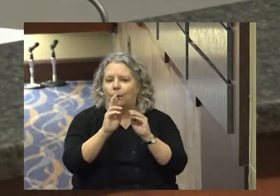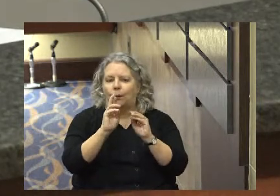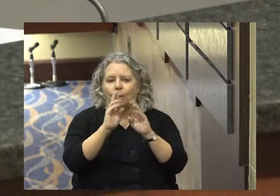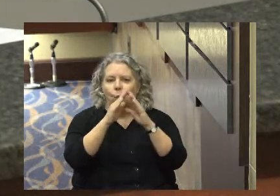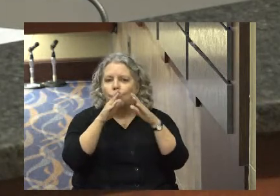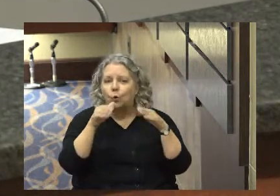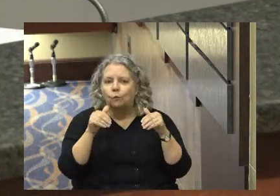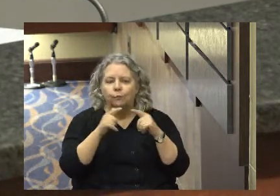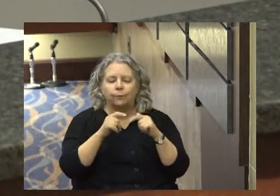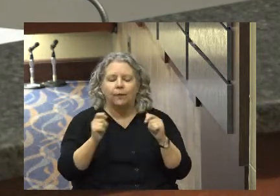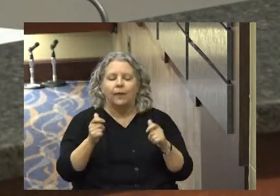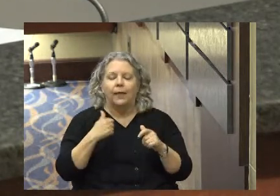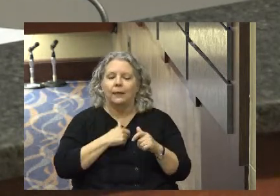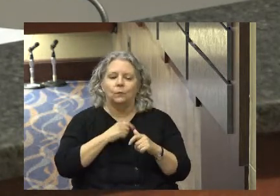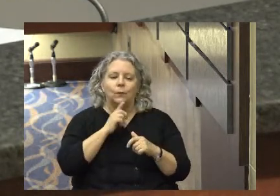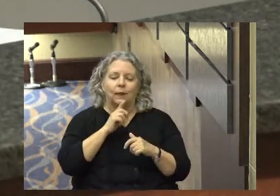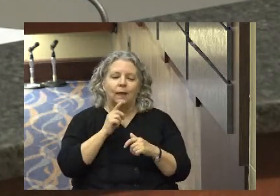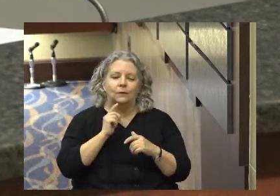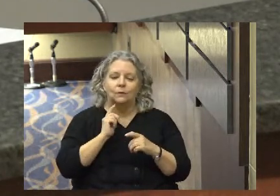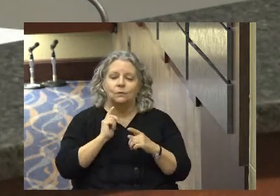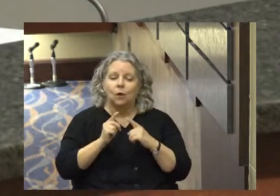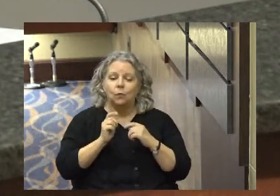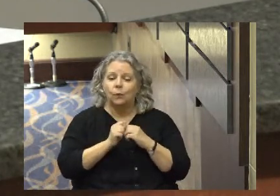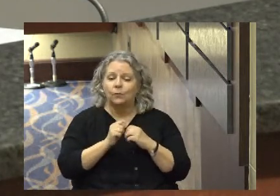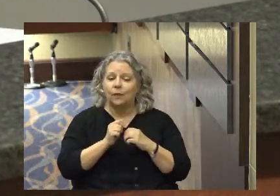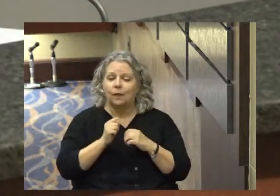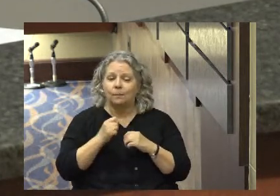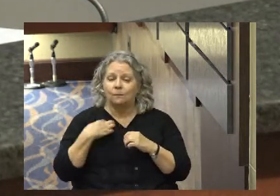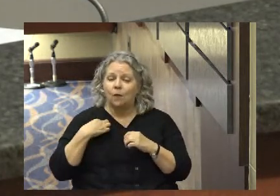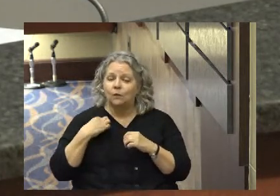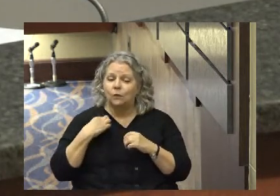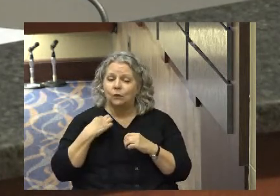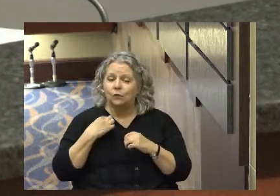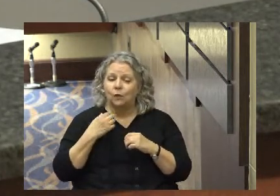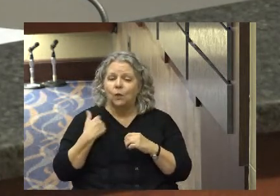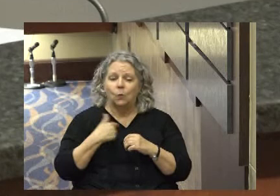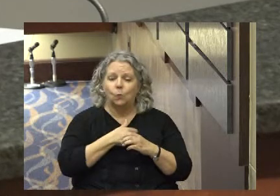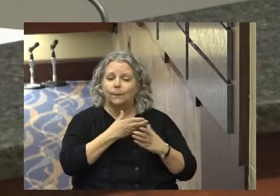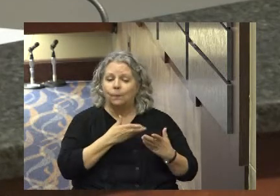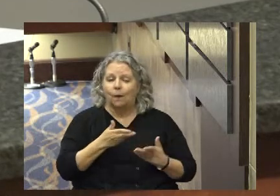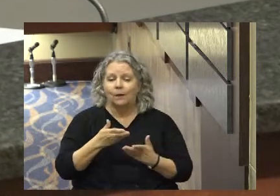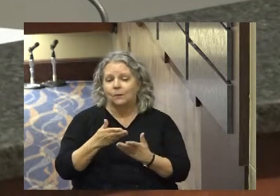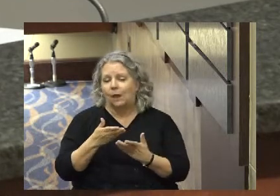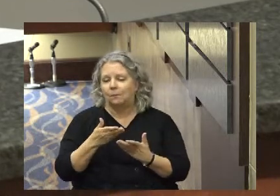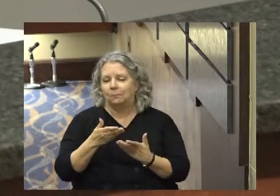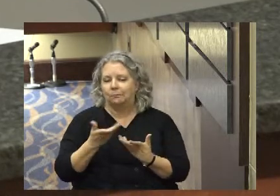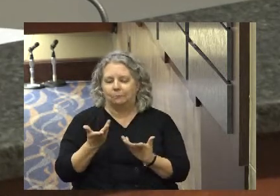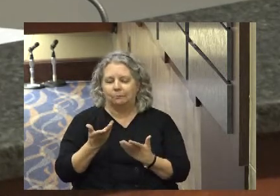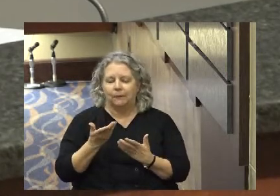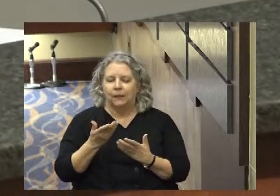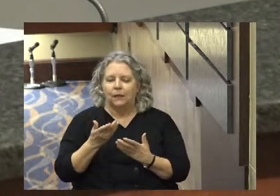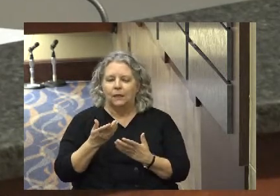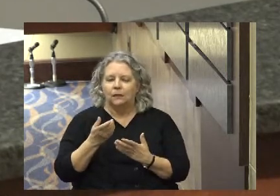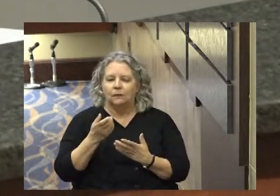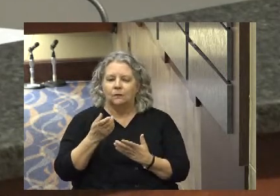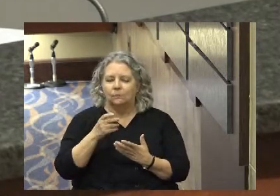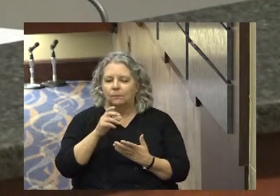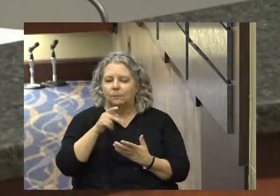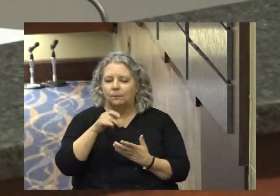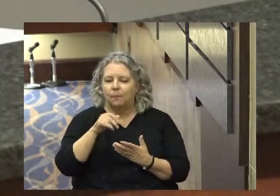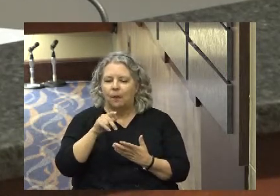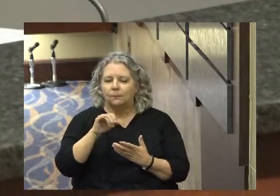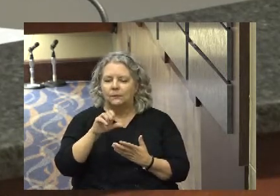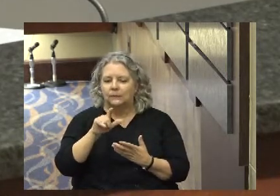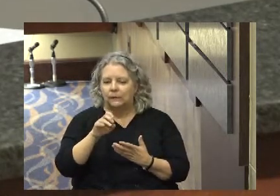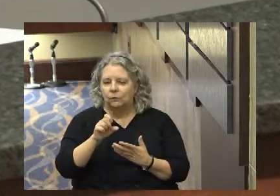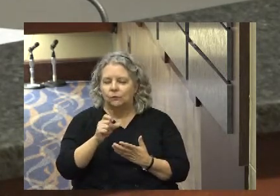some popsicles by, and it was fun to talk to both the homeowner that felt so incredibly blessed and so incredibly thankful for